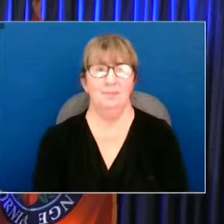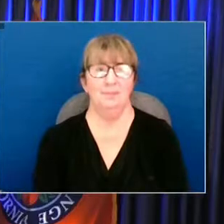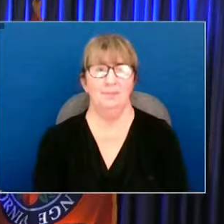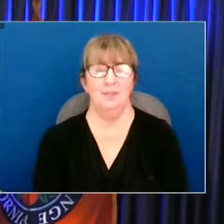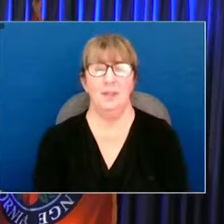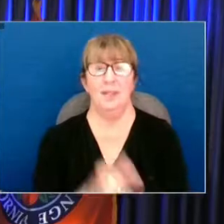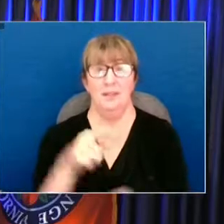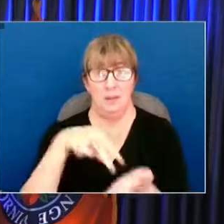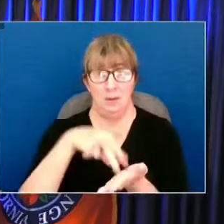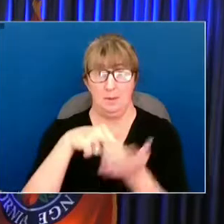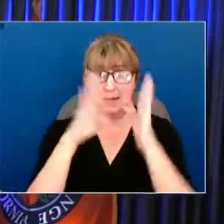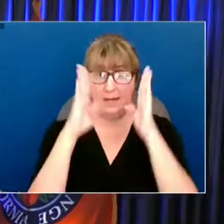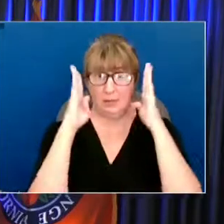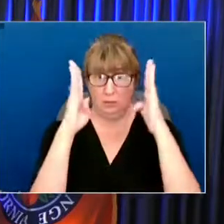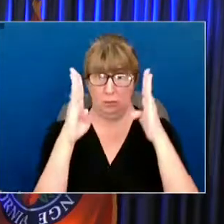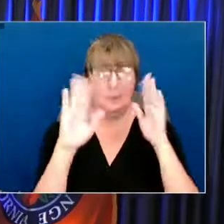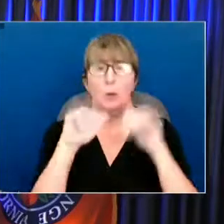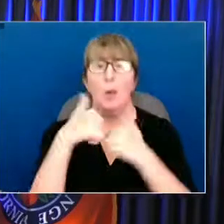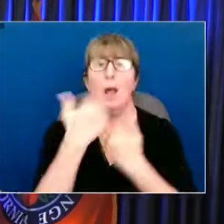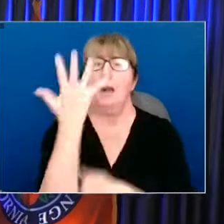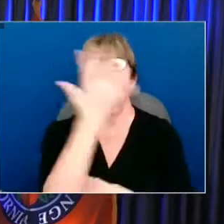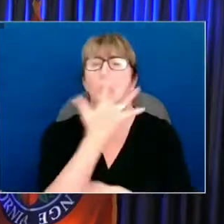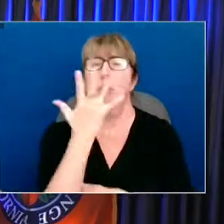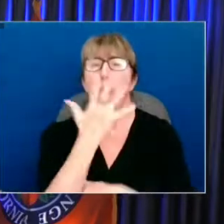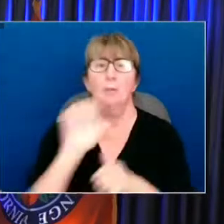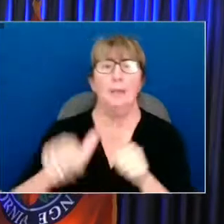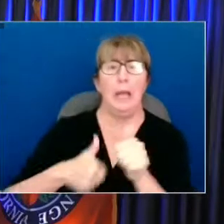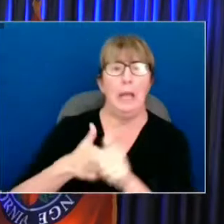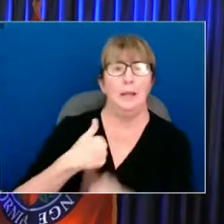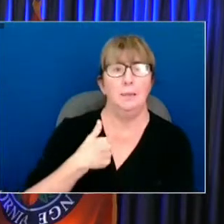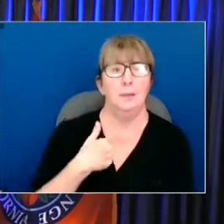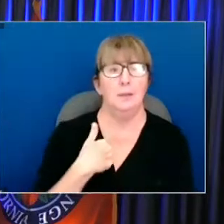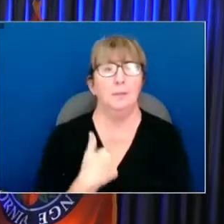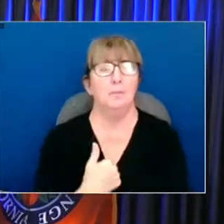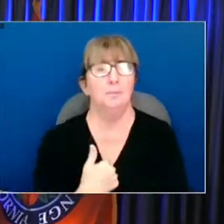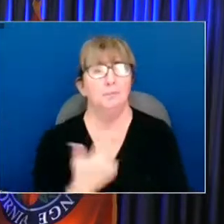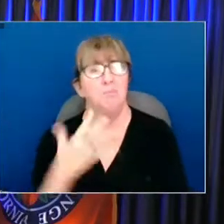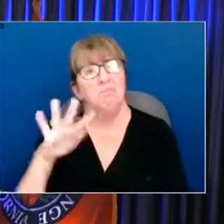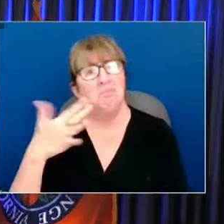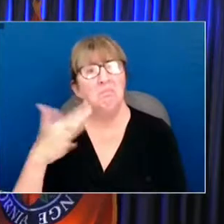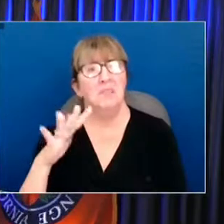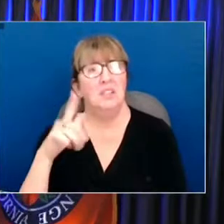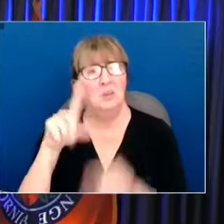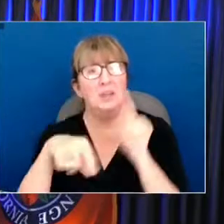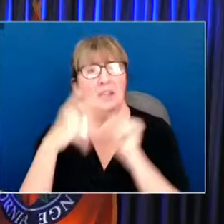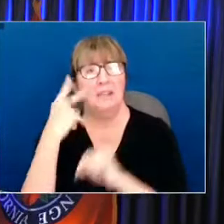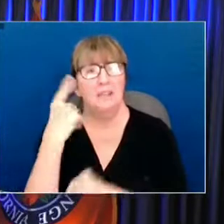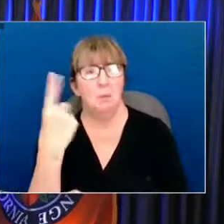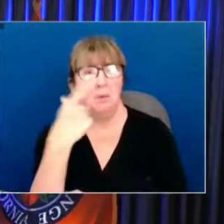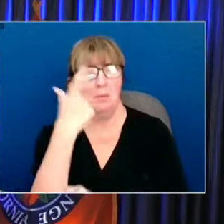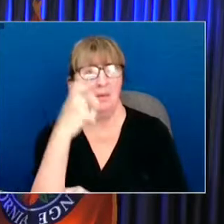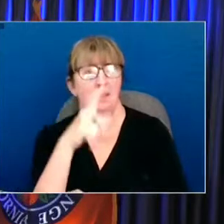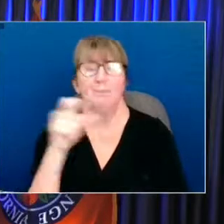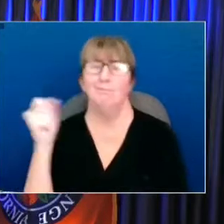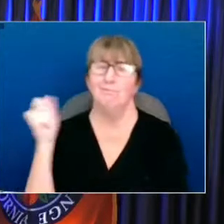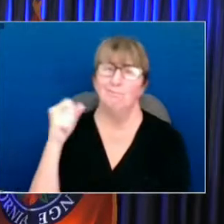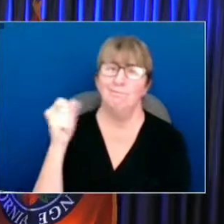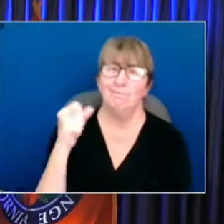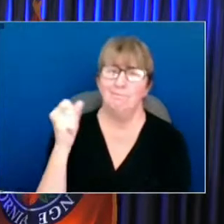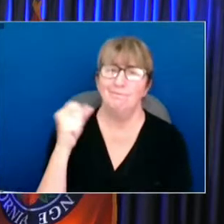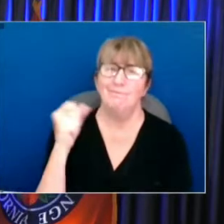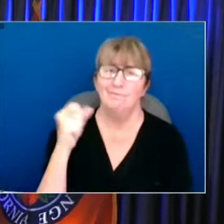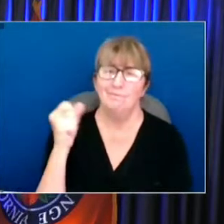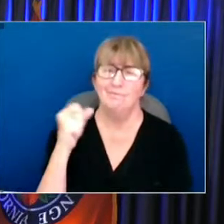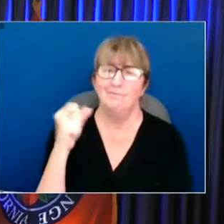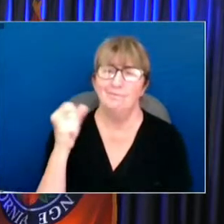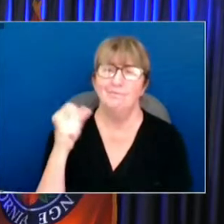it look straight on, like behind straight me? on. You can't see the county flag at all because of the. Yeah. So we'd have to move everything over. I We'd have to kind of, use Central. yeah.